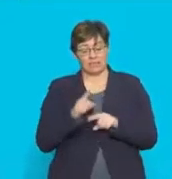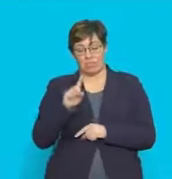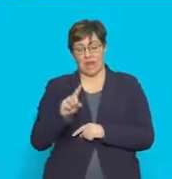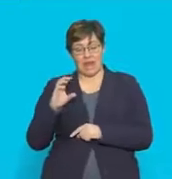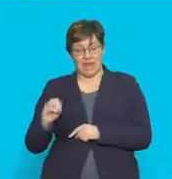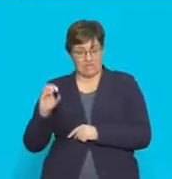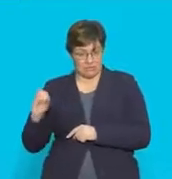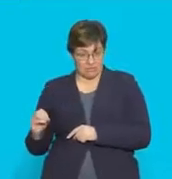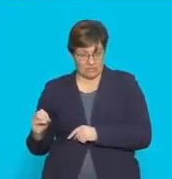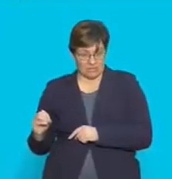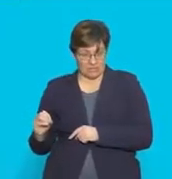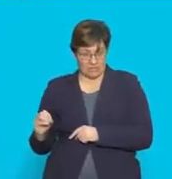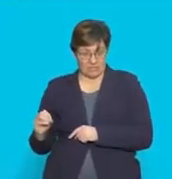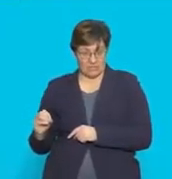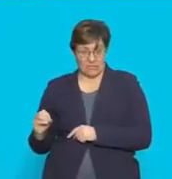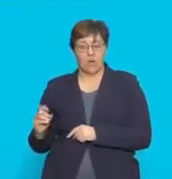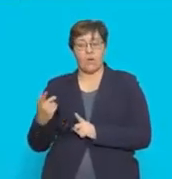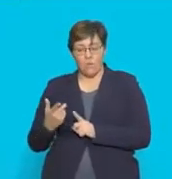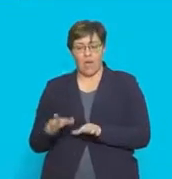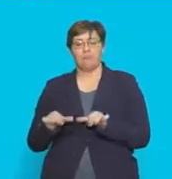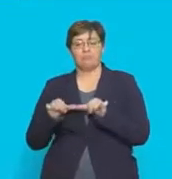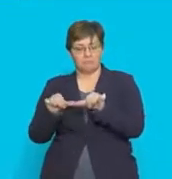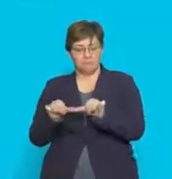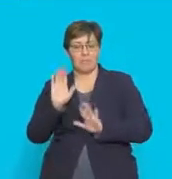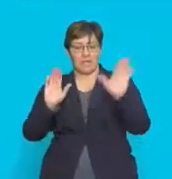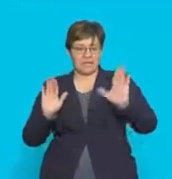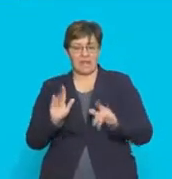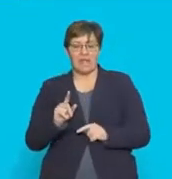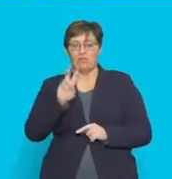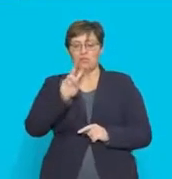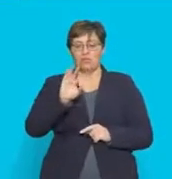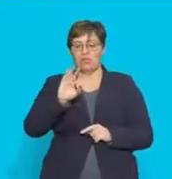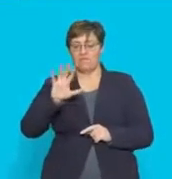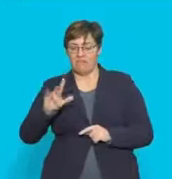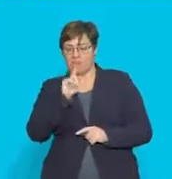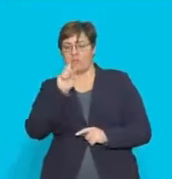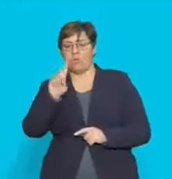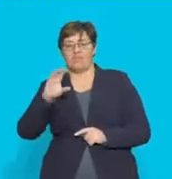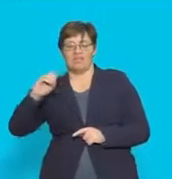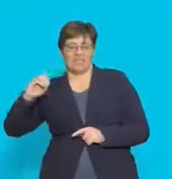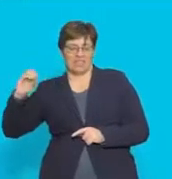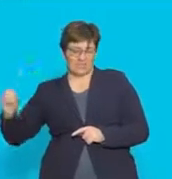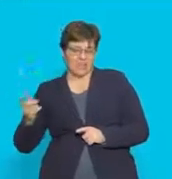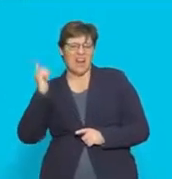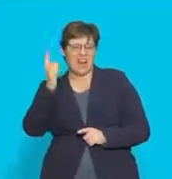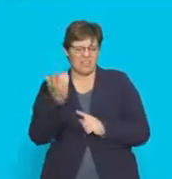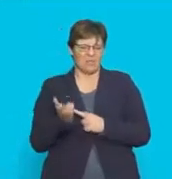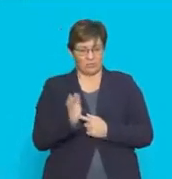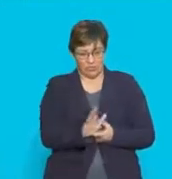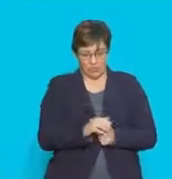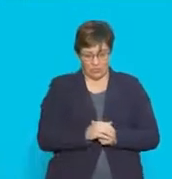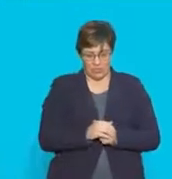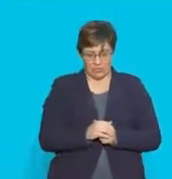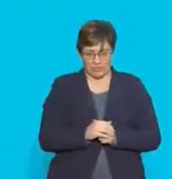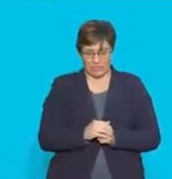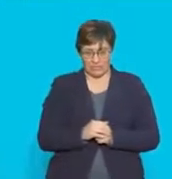such that it can maintain the pattern that you had there. And I'm going to show you at a later stage one that does